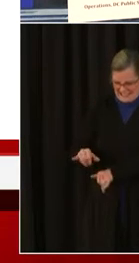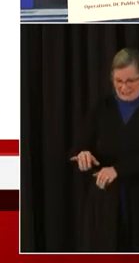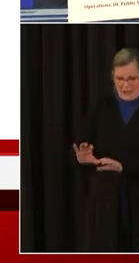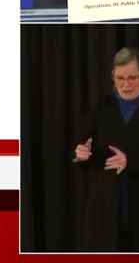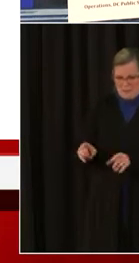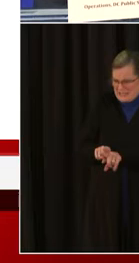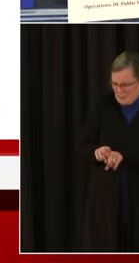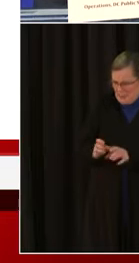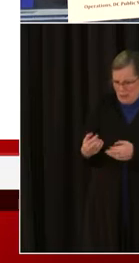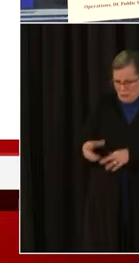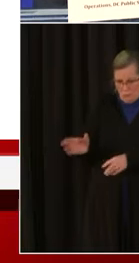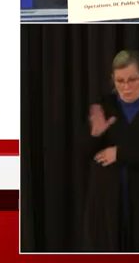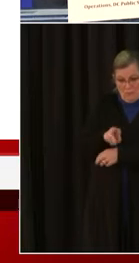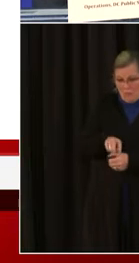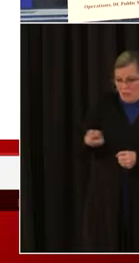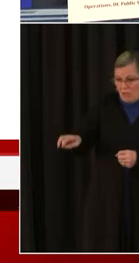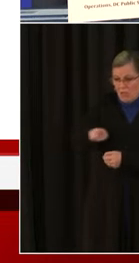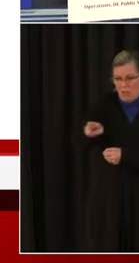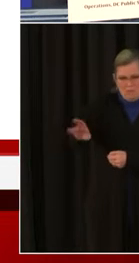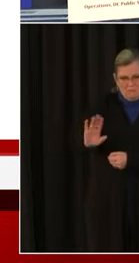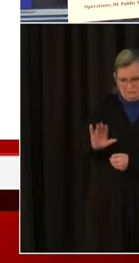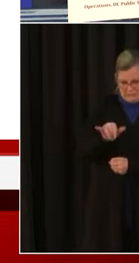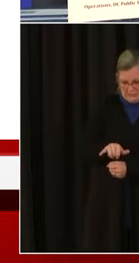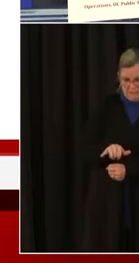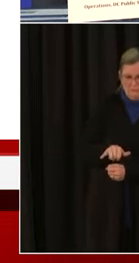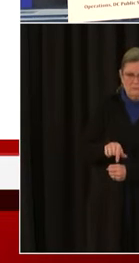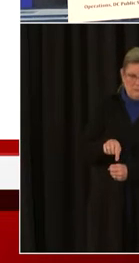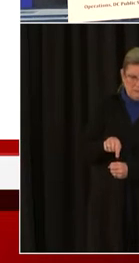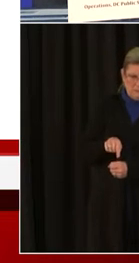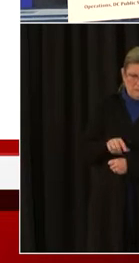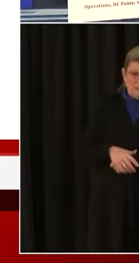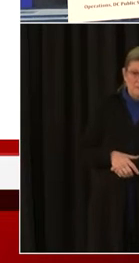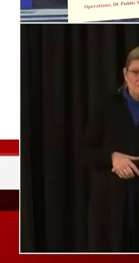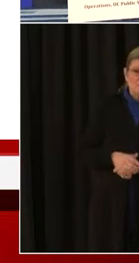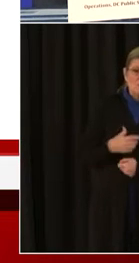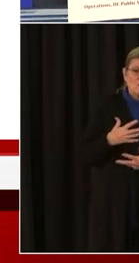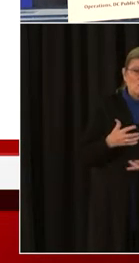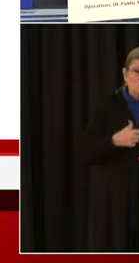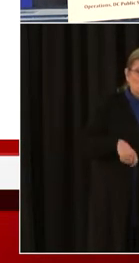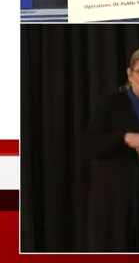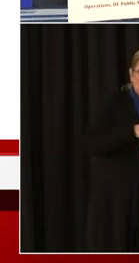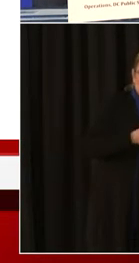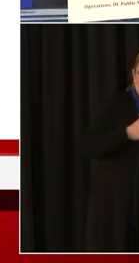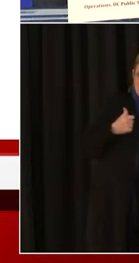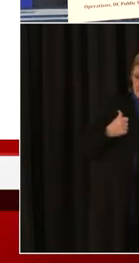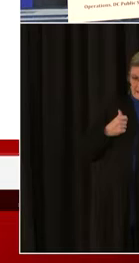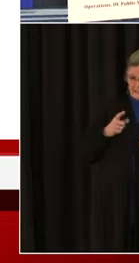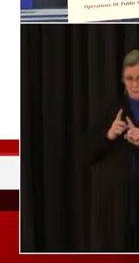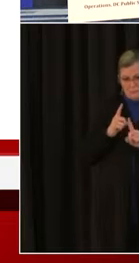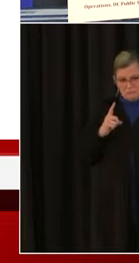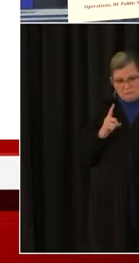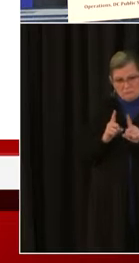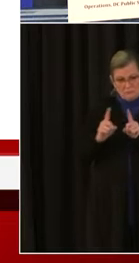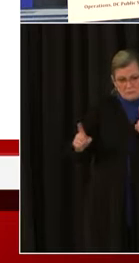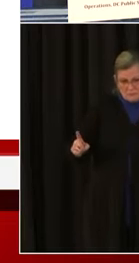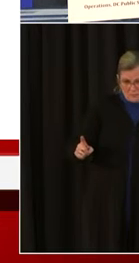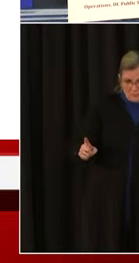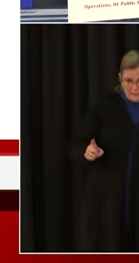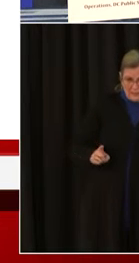of cohort and classmates. Next, I mentioned the socially distant arrangement, but obviously our classrooms are going to look a lot